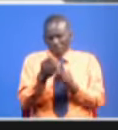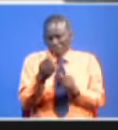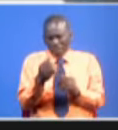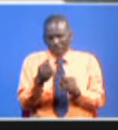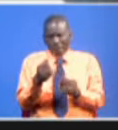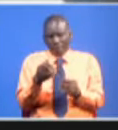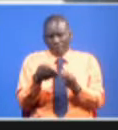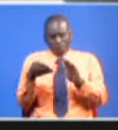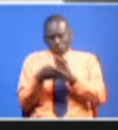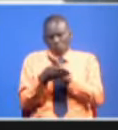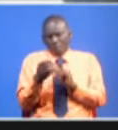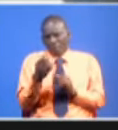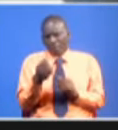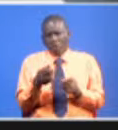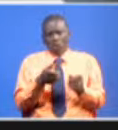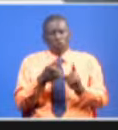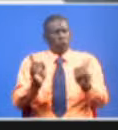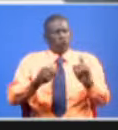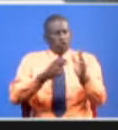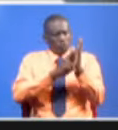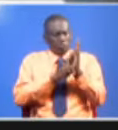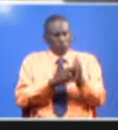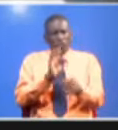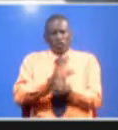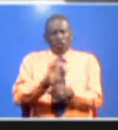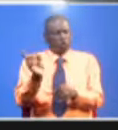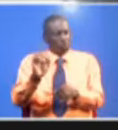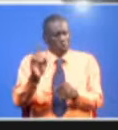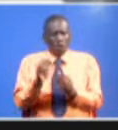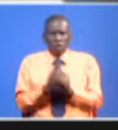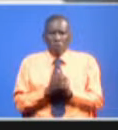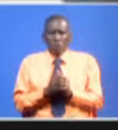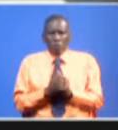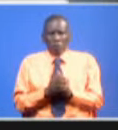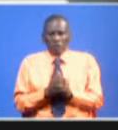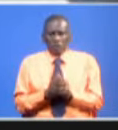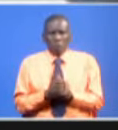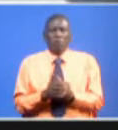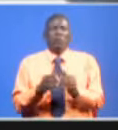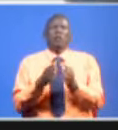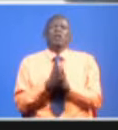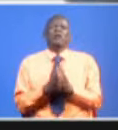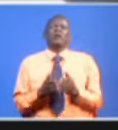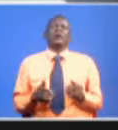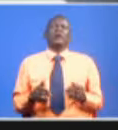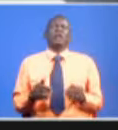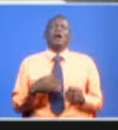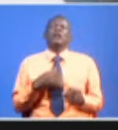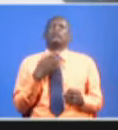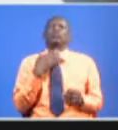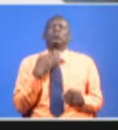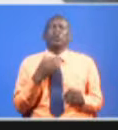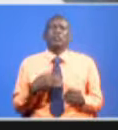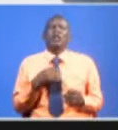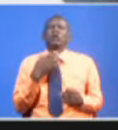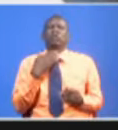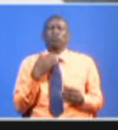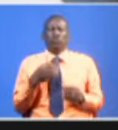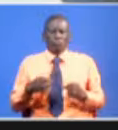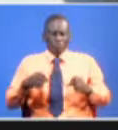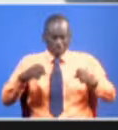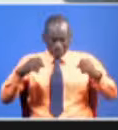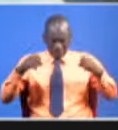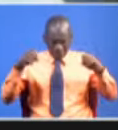is not representative of the church. Oh no, it is not. And so I would like to be very, very firm